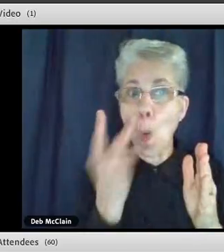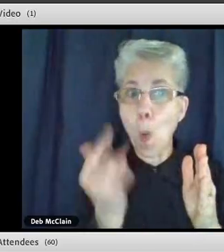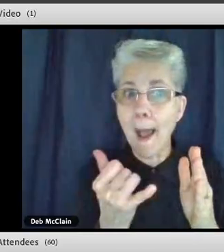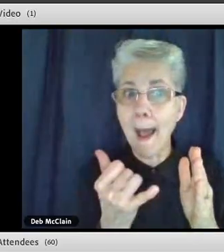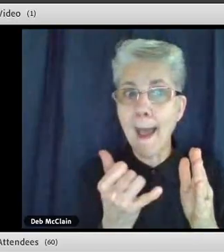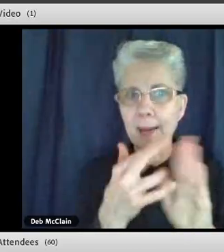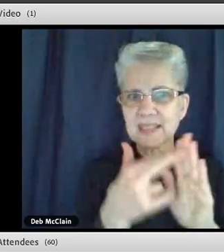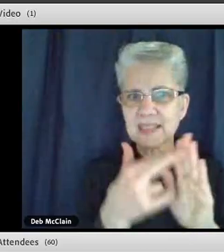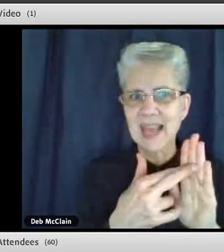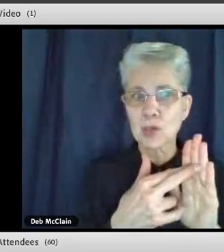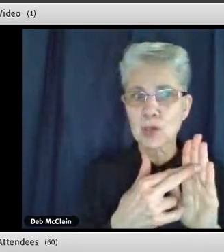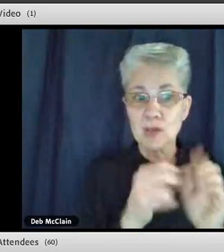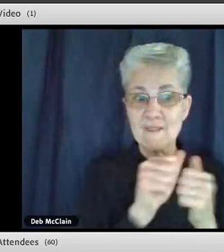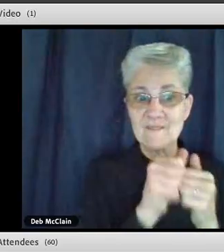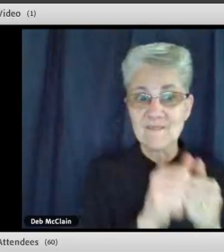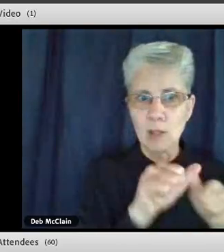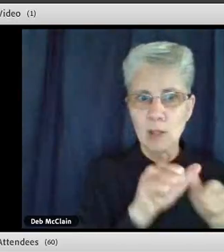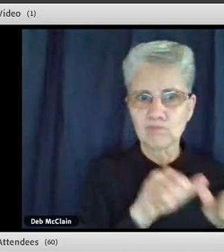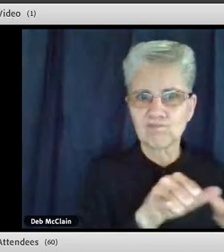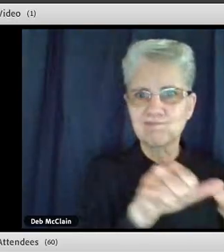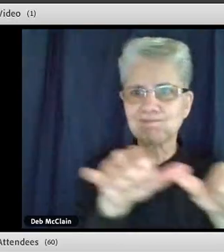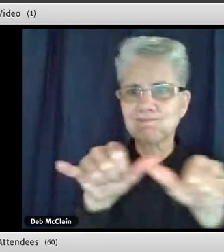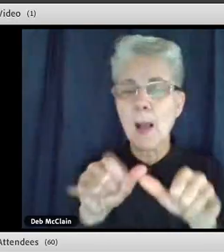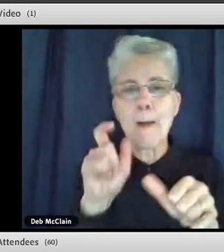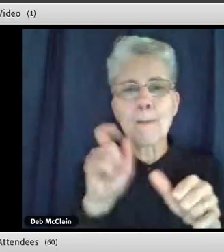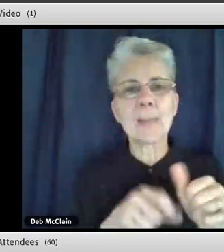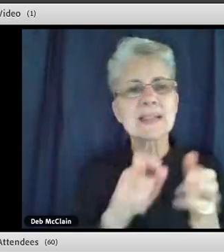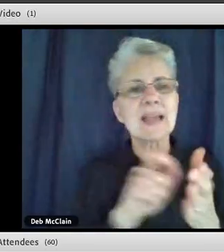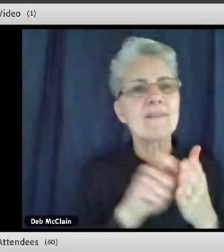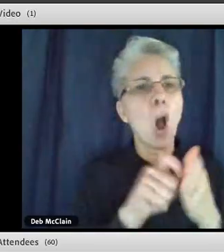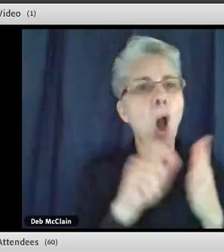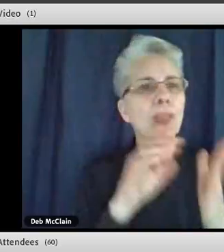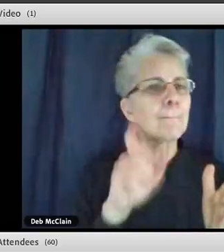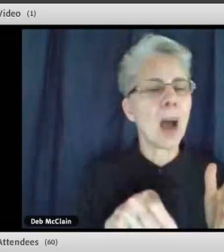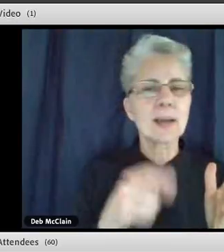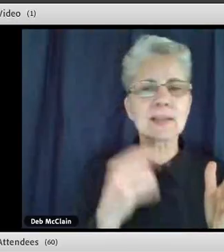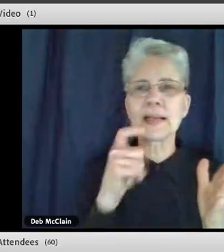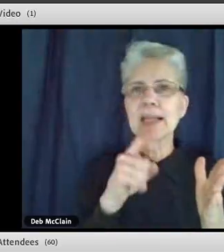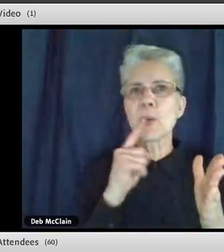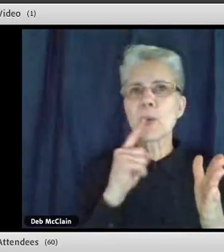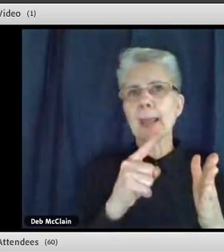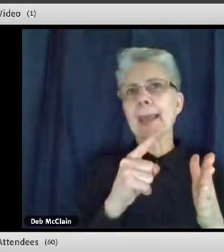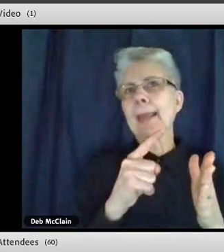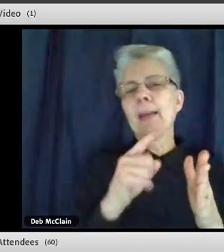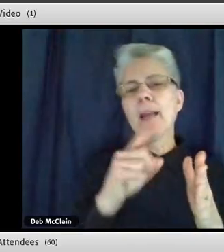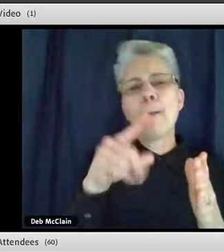You need to have an author, for example, if there is a stated author. There needs to be publication information,